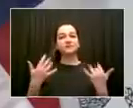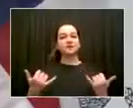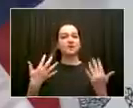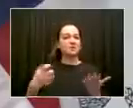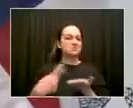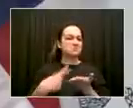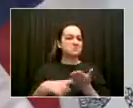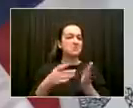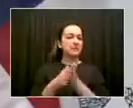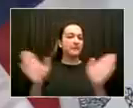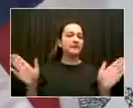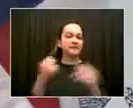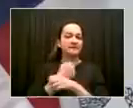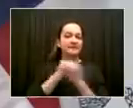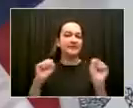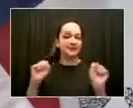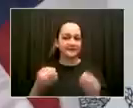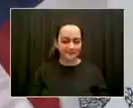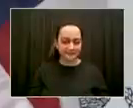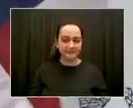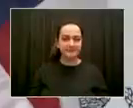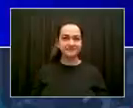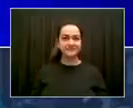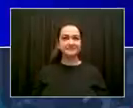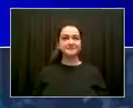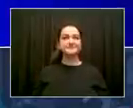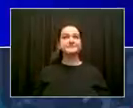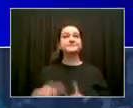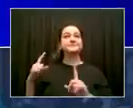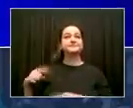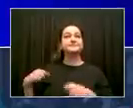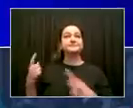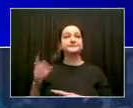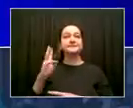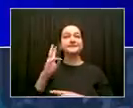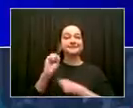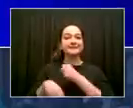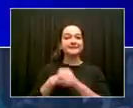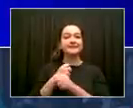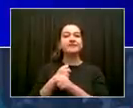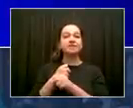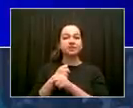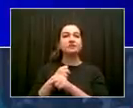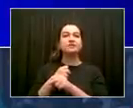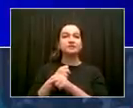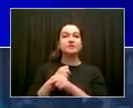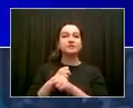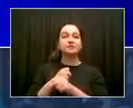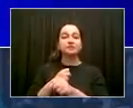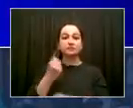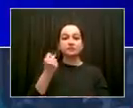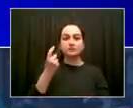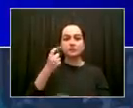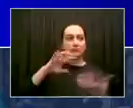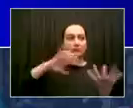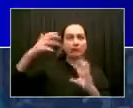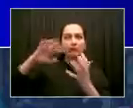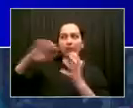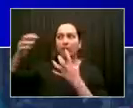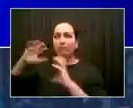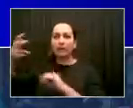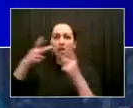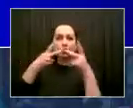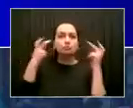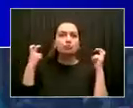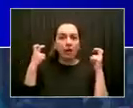had tremendous success in the city, driving down crime while working more closely with community. Police and community working together. The neighborhood policing